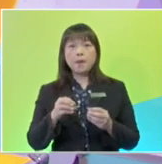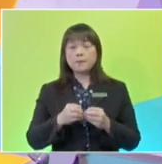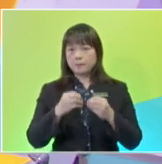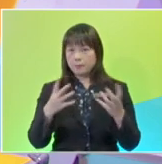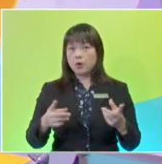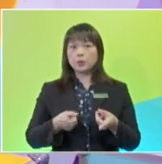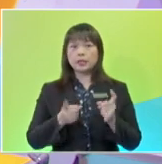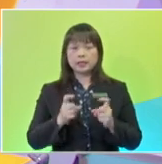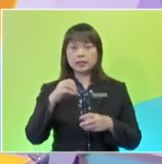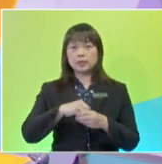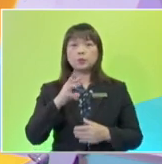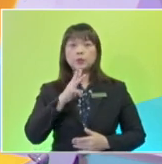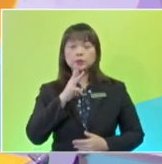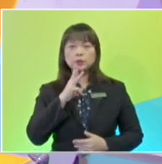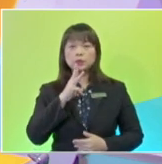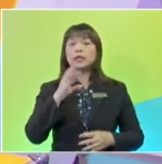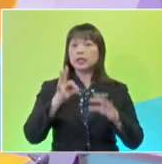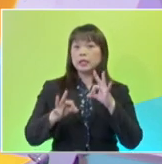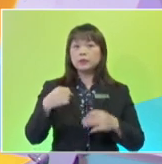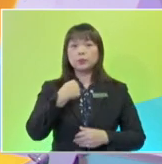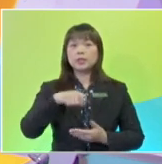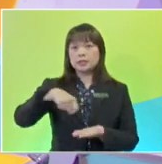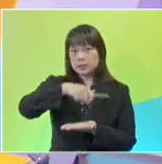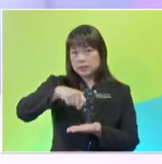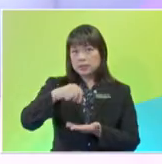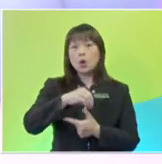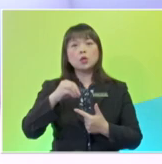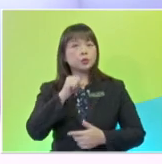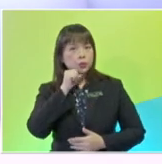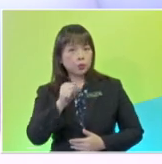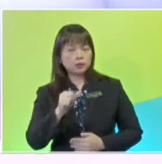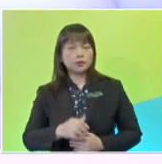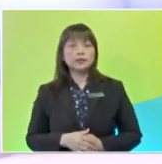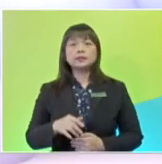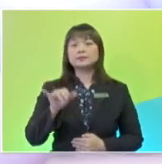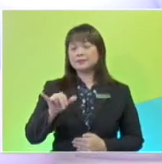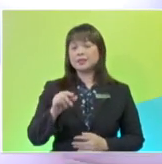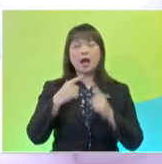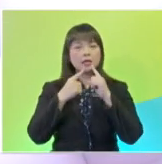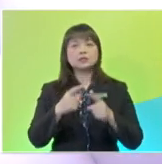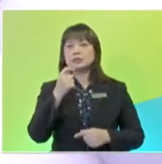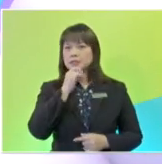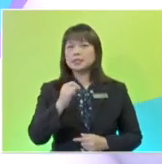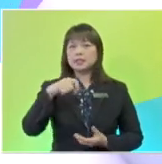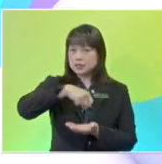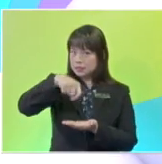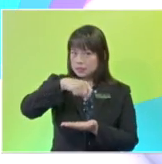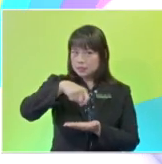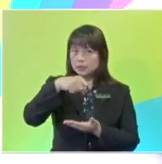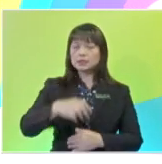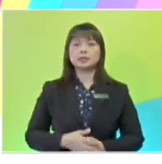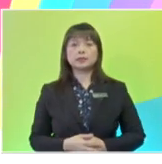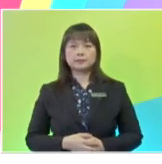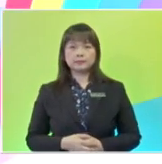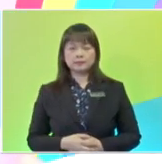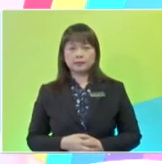if it is stirred or not stirred. Stirred, of course it's stirred. I witnessed myself. It